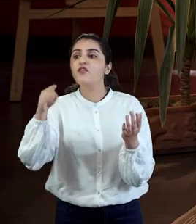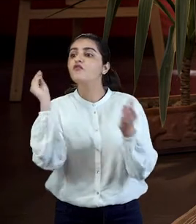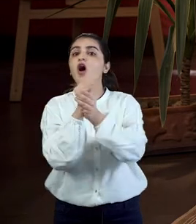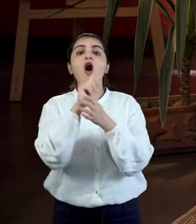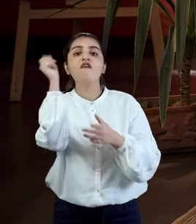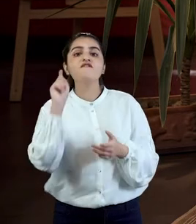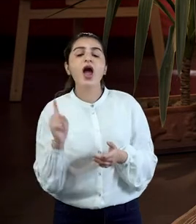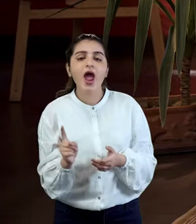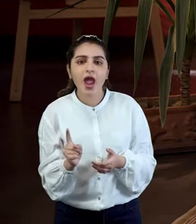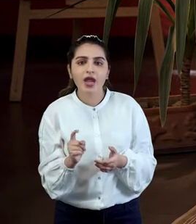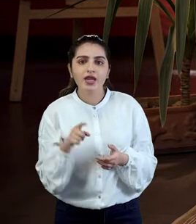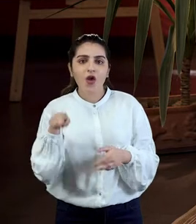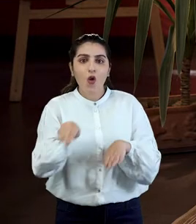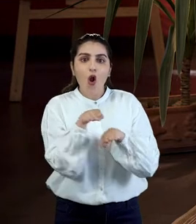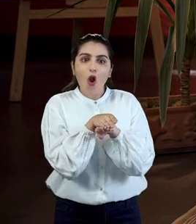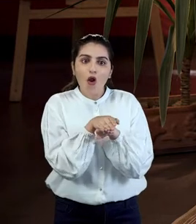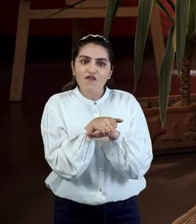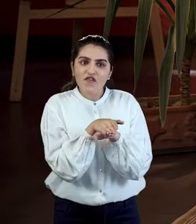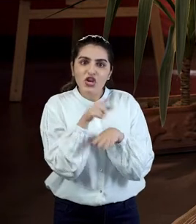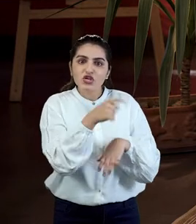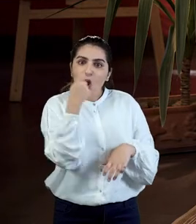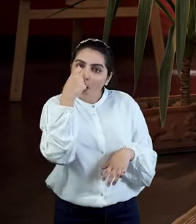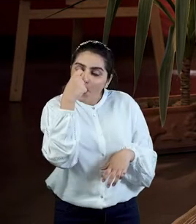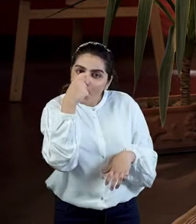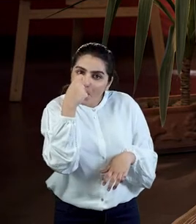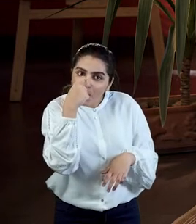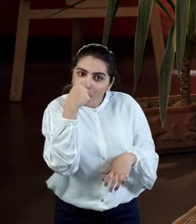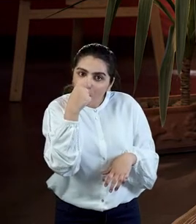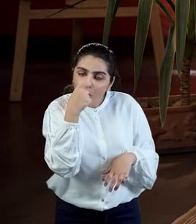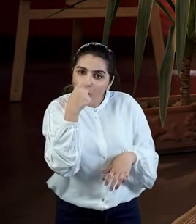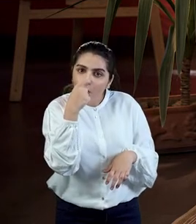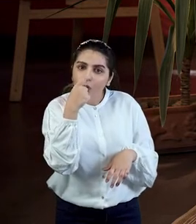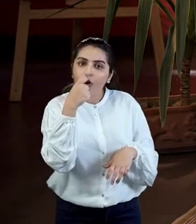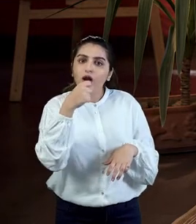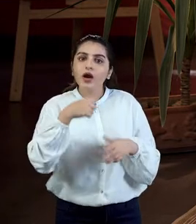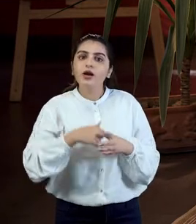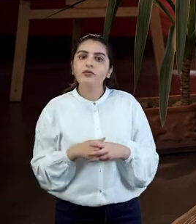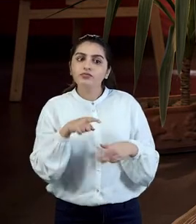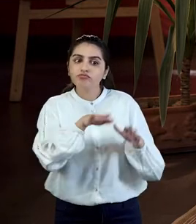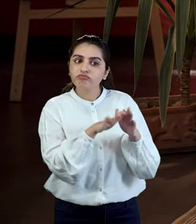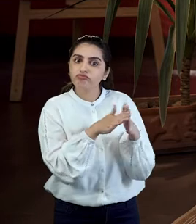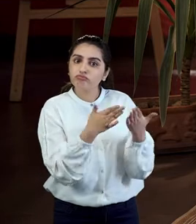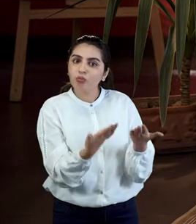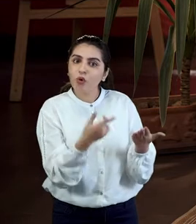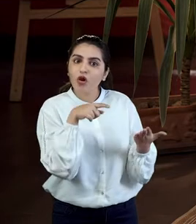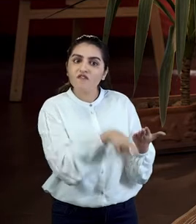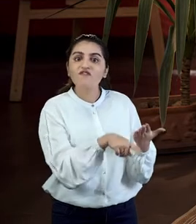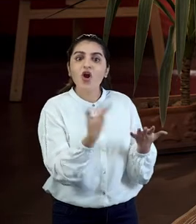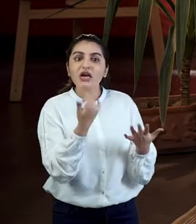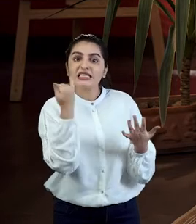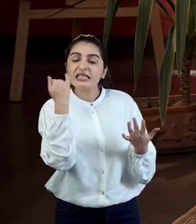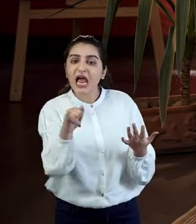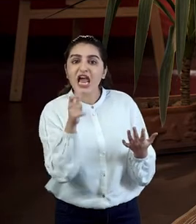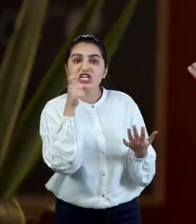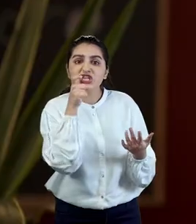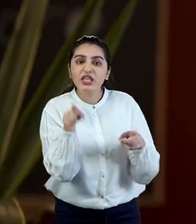you, look in the moat for the fish that is blue." That's a really nifty book to have for an evil